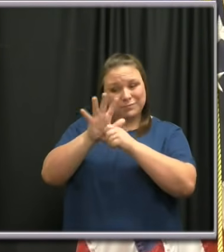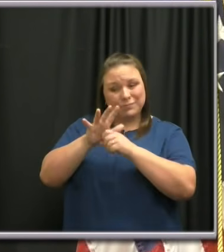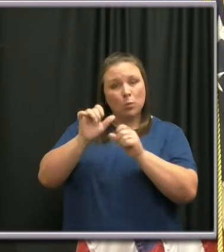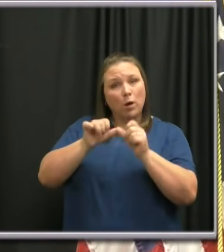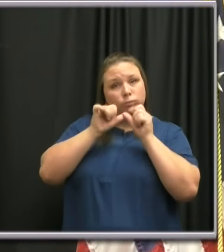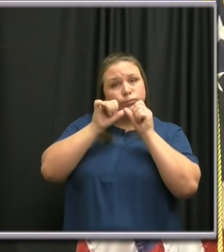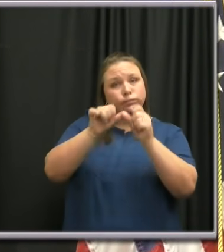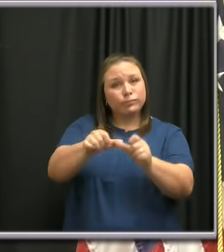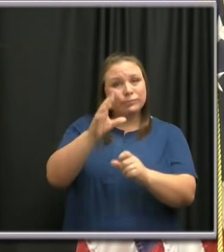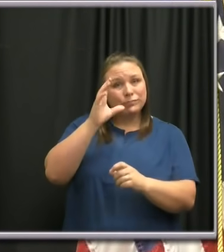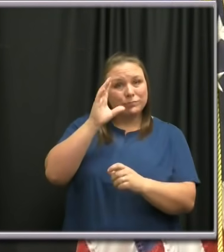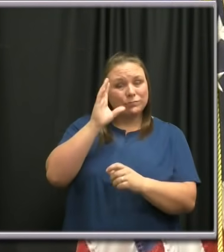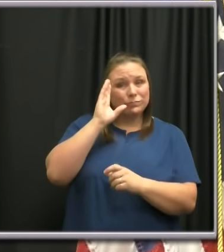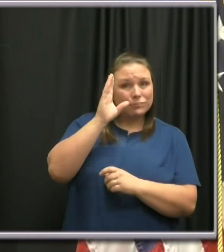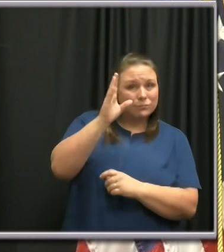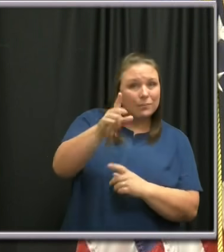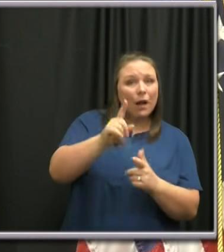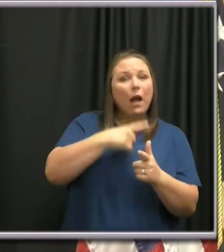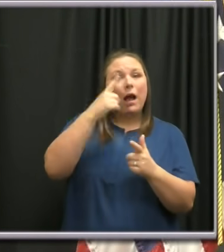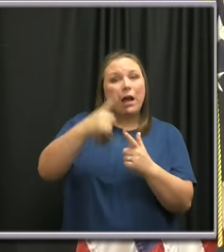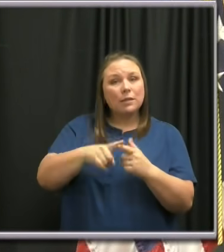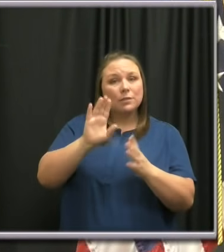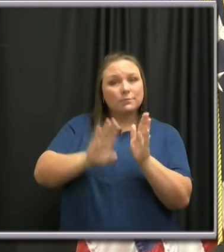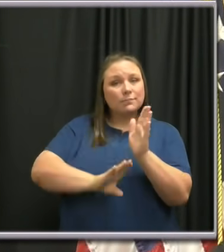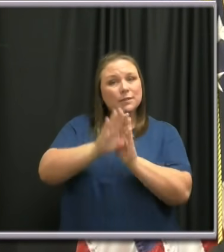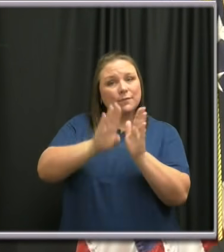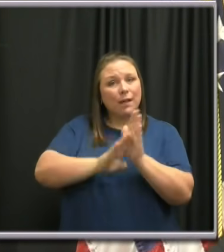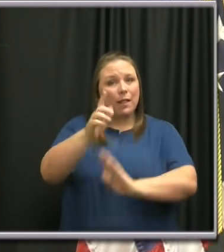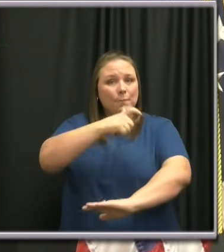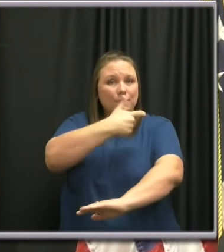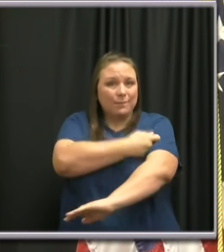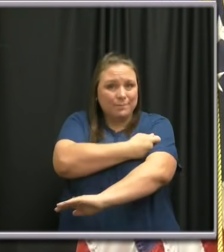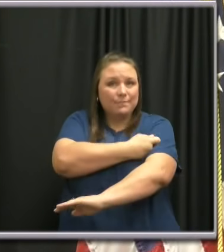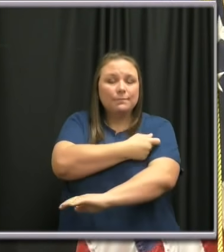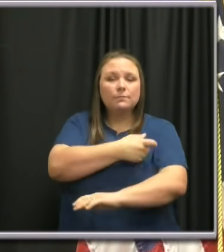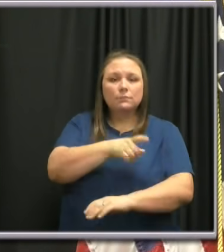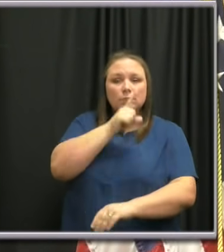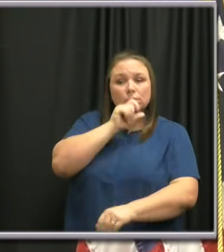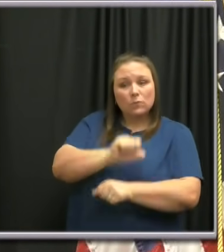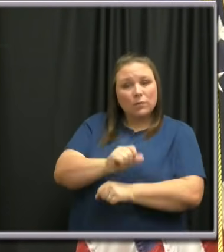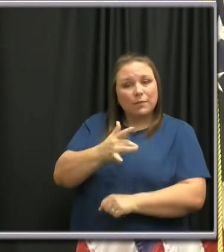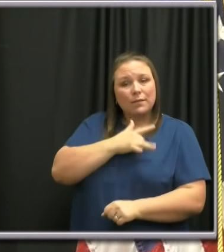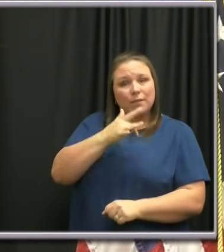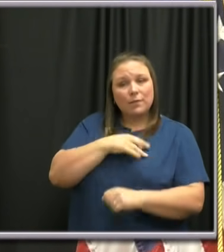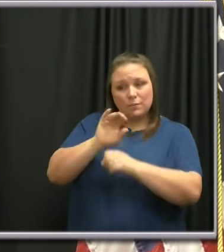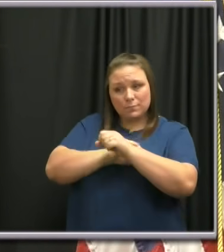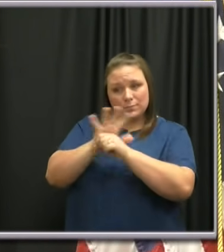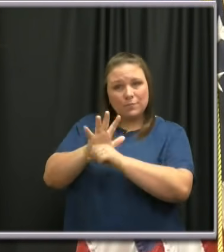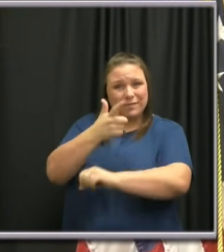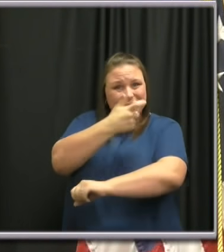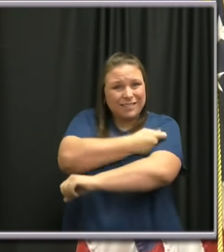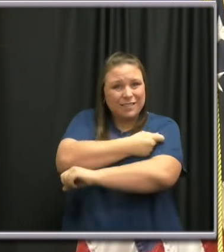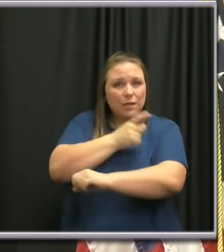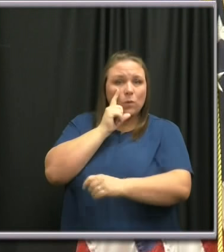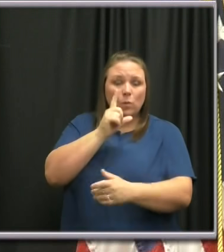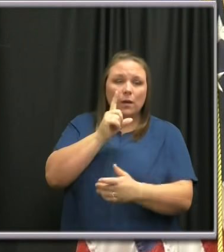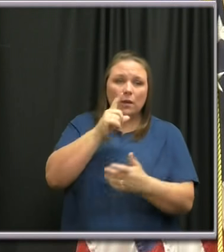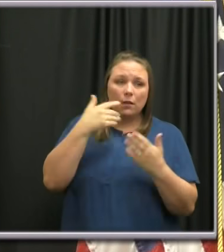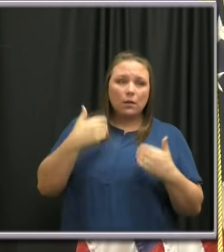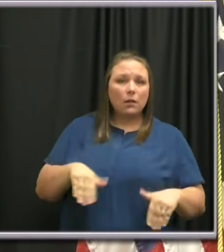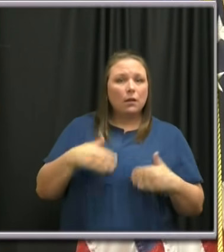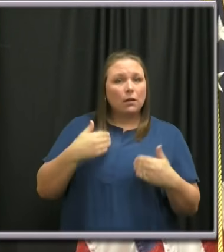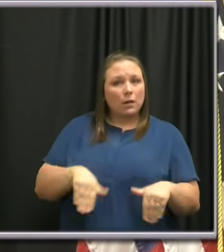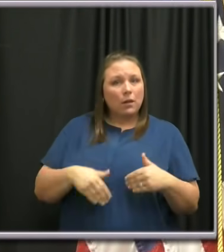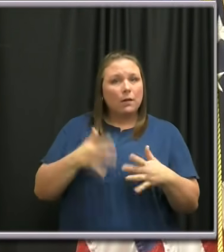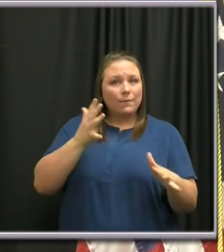future until a vaccine is available. And while I truly believe the COVID-19 vaccine will break the record